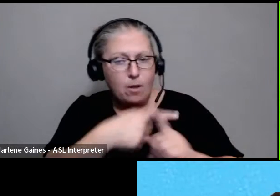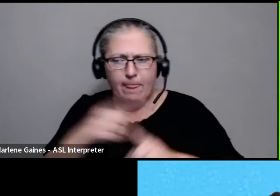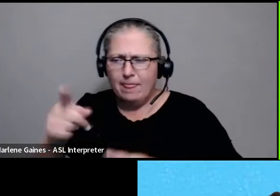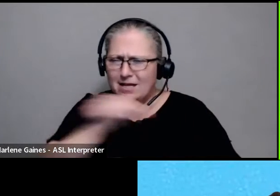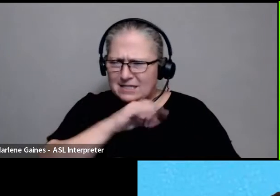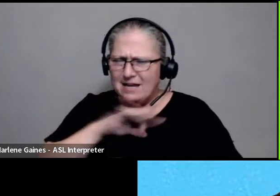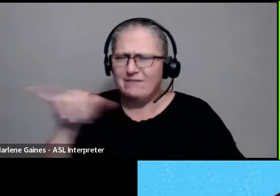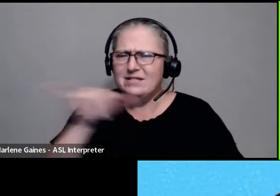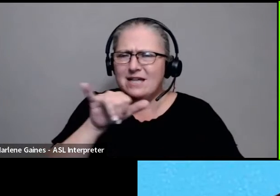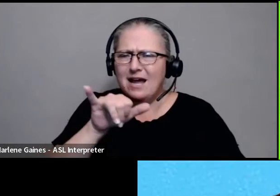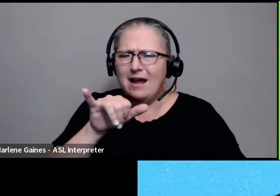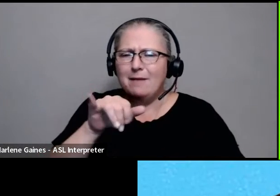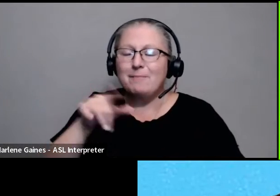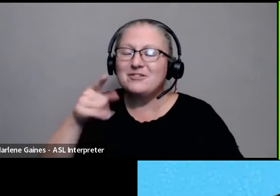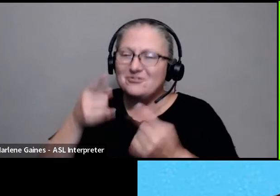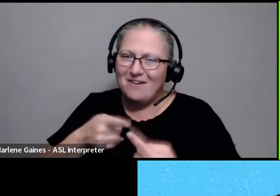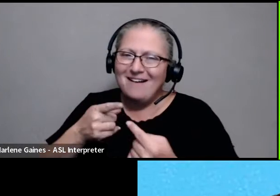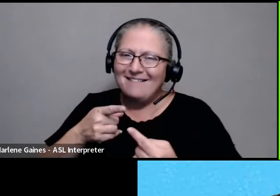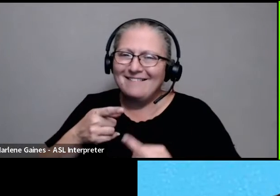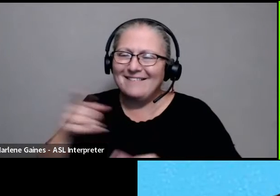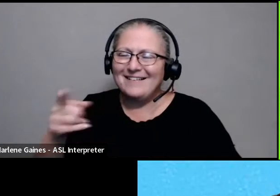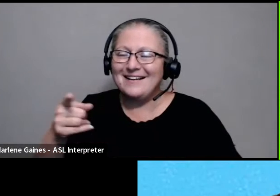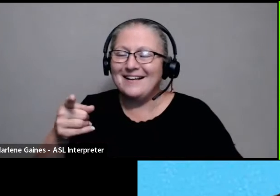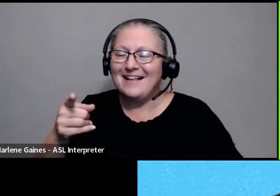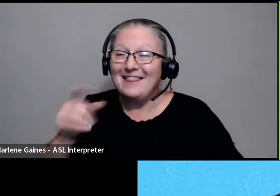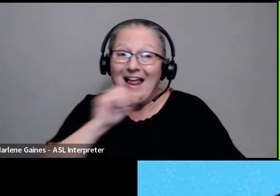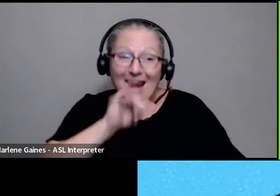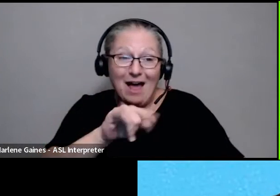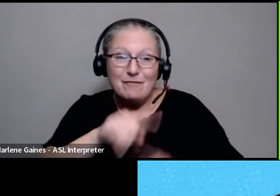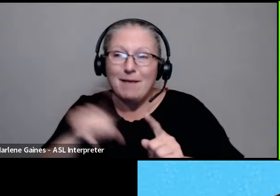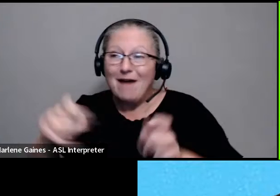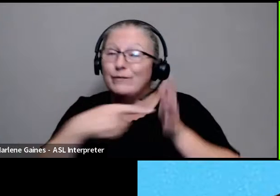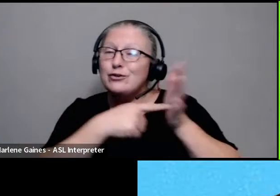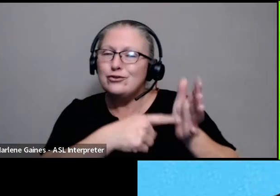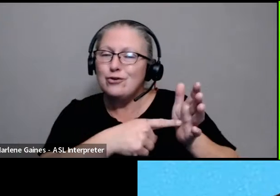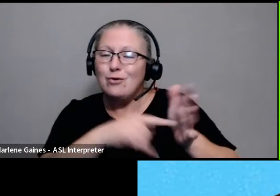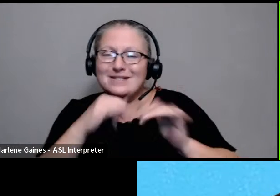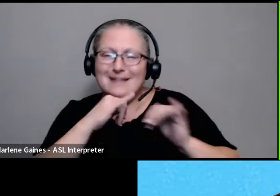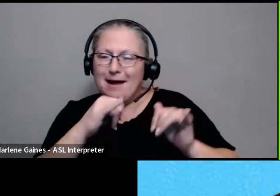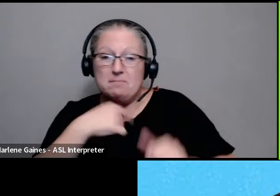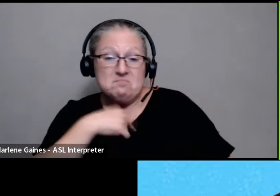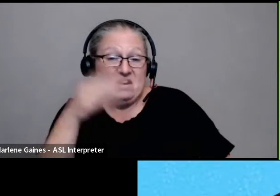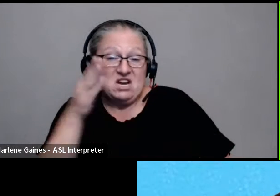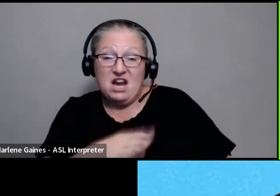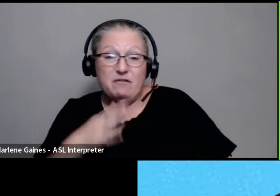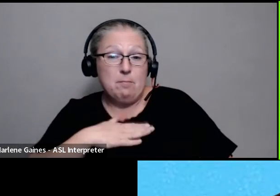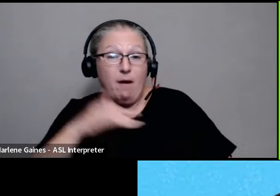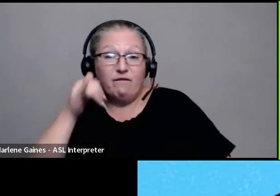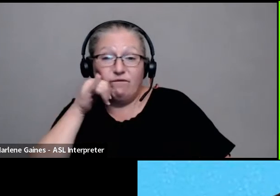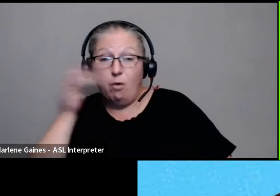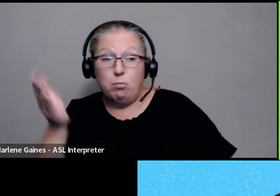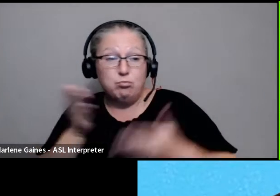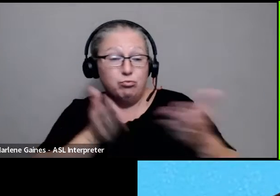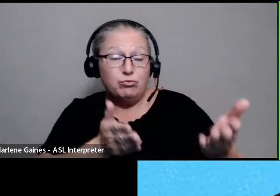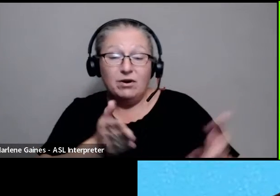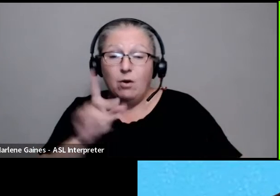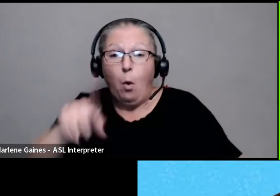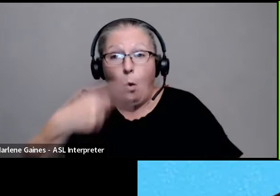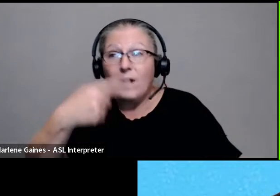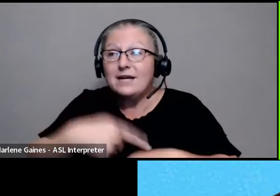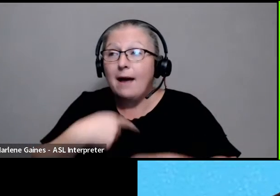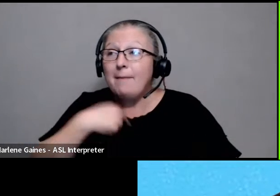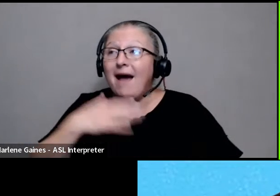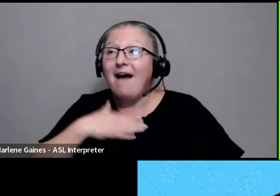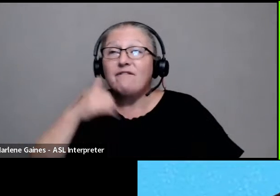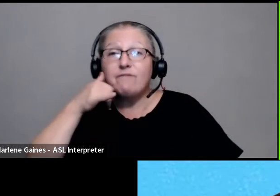it, but I also go, you got to model it. And so like I will never bring my phone out there. And I've told them if the only time you'll see it is if it's an emergency. And